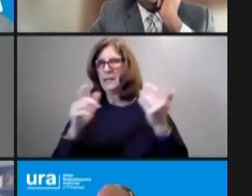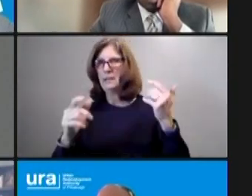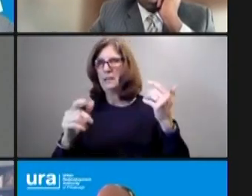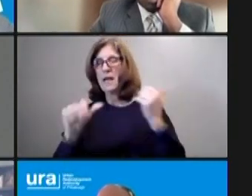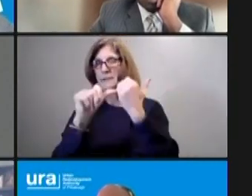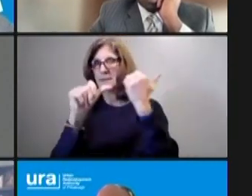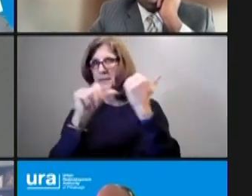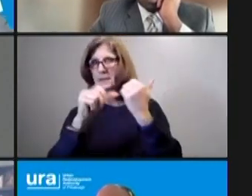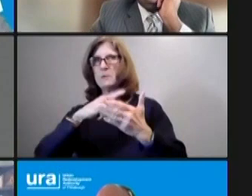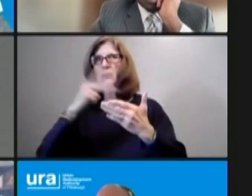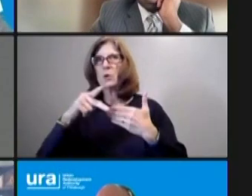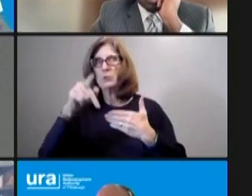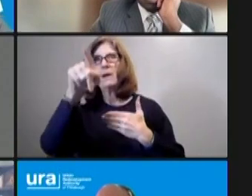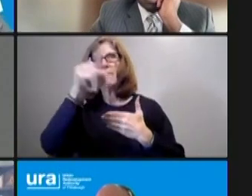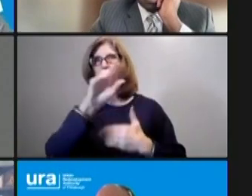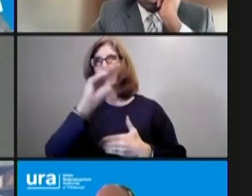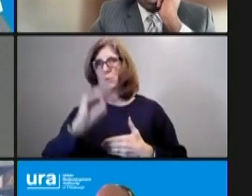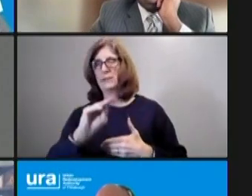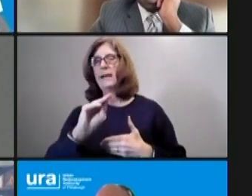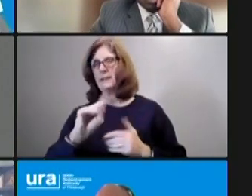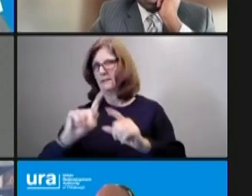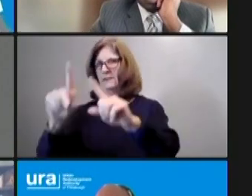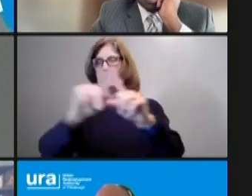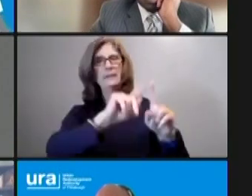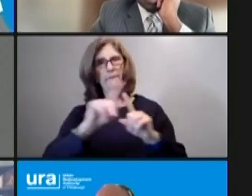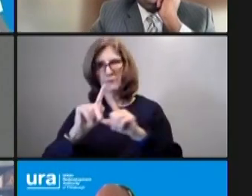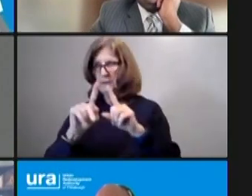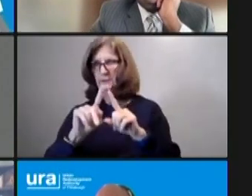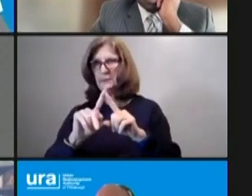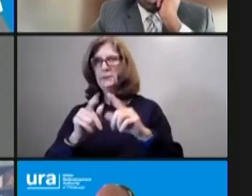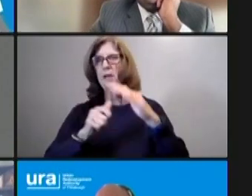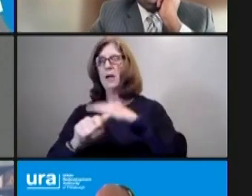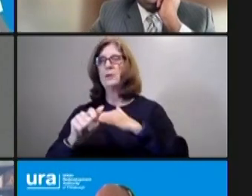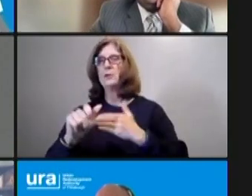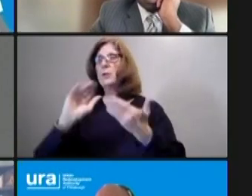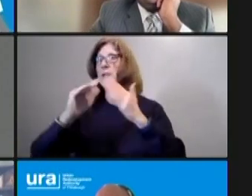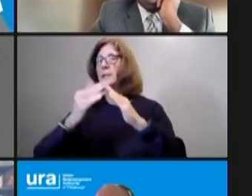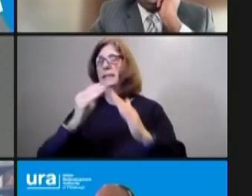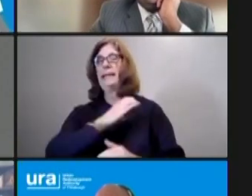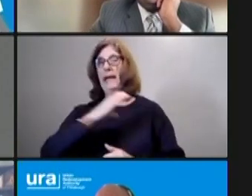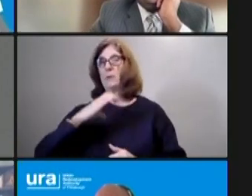program, we have the percent of projects by City Council District and AMI level.